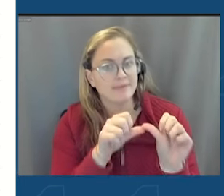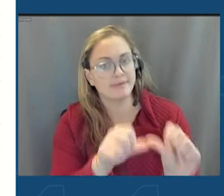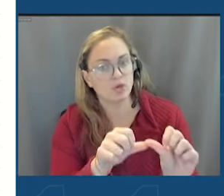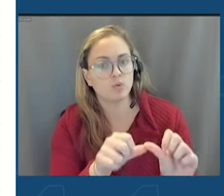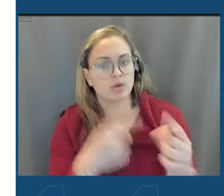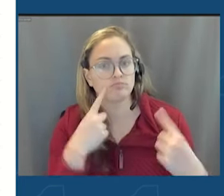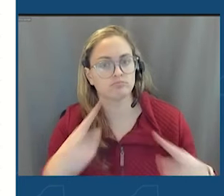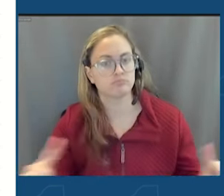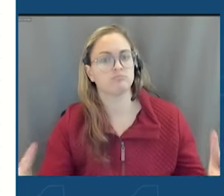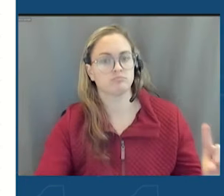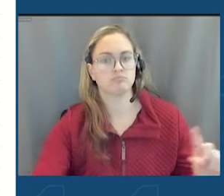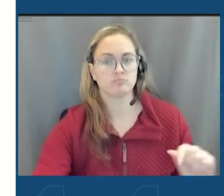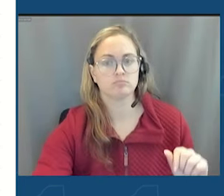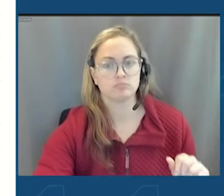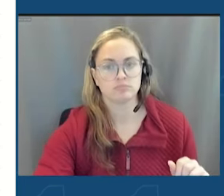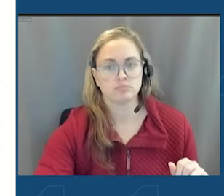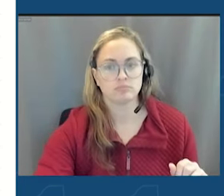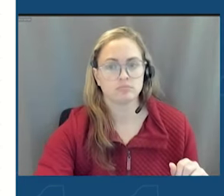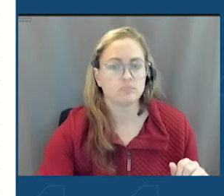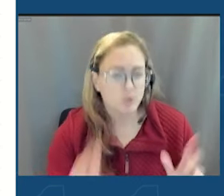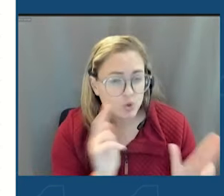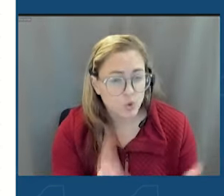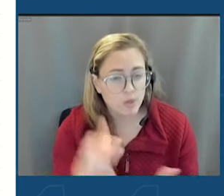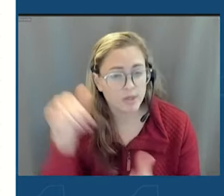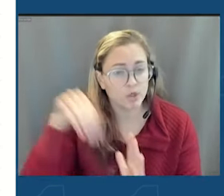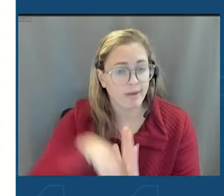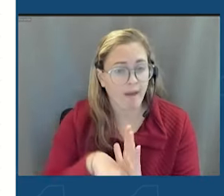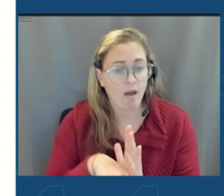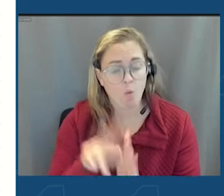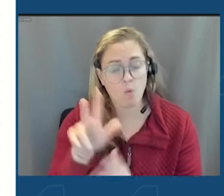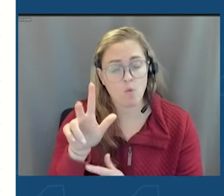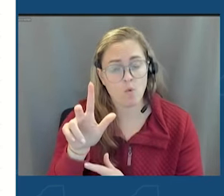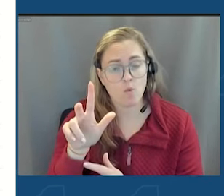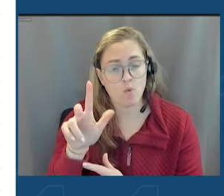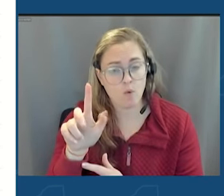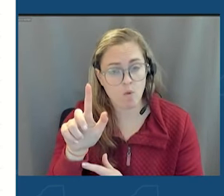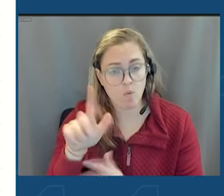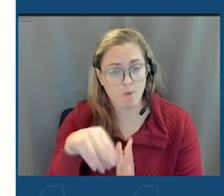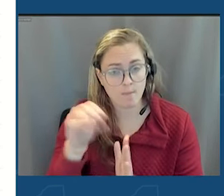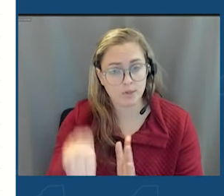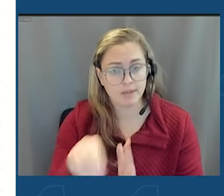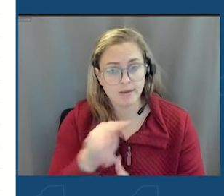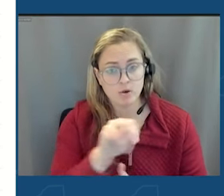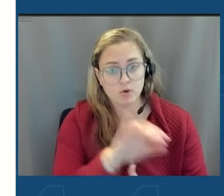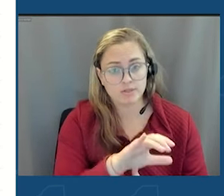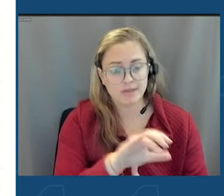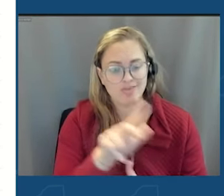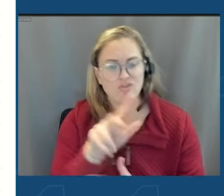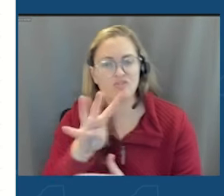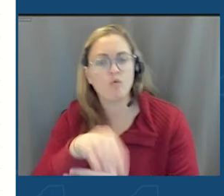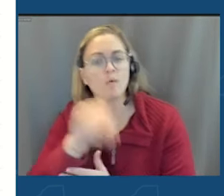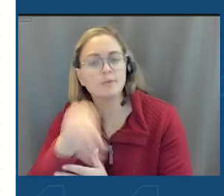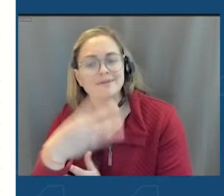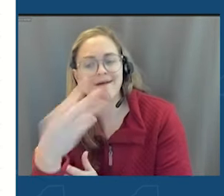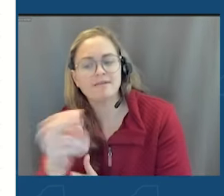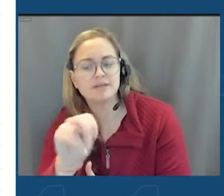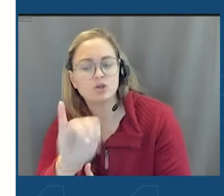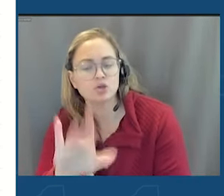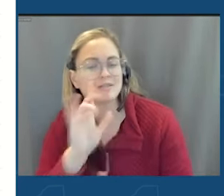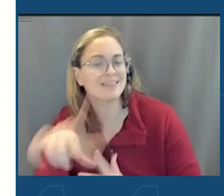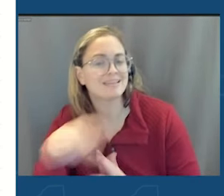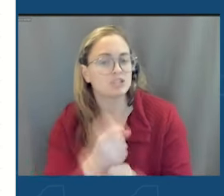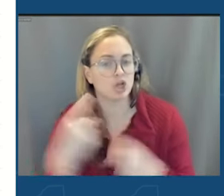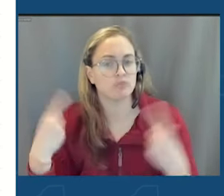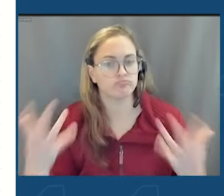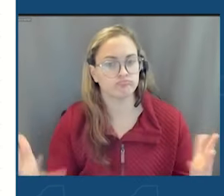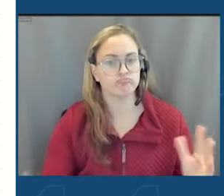far, shootings are down 21% in New York City and 34% outside of New York City for this year alone. So these